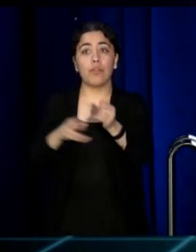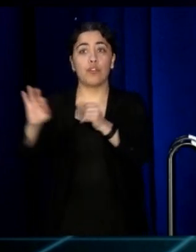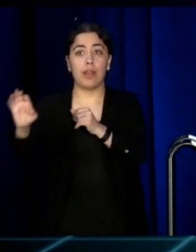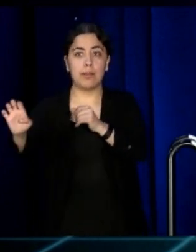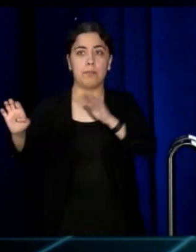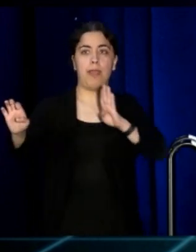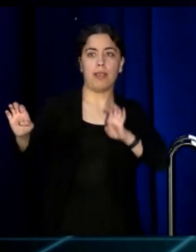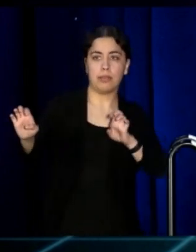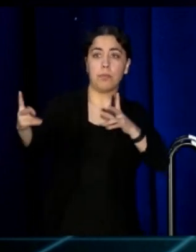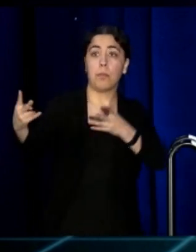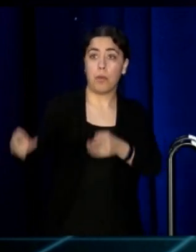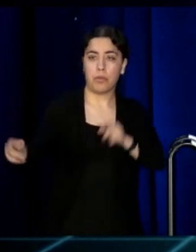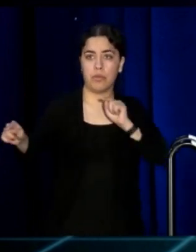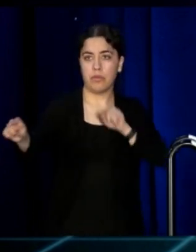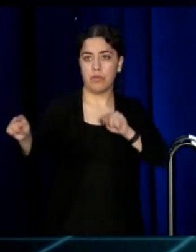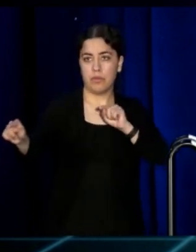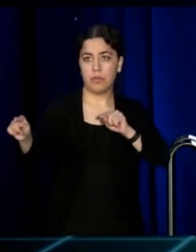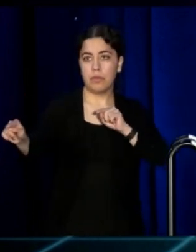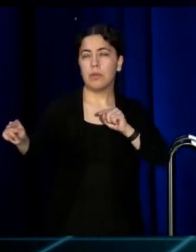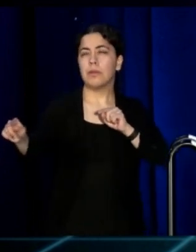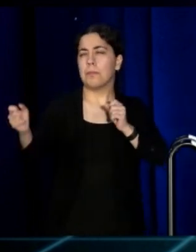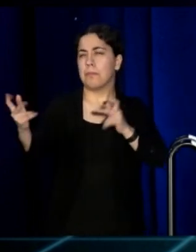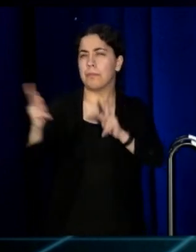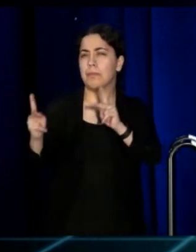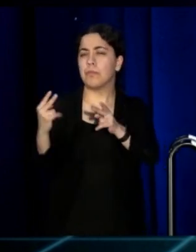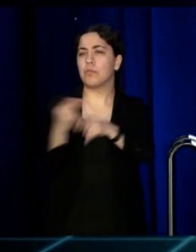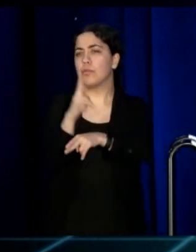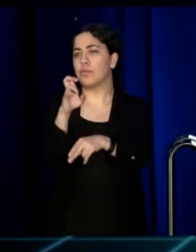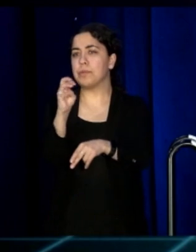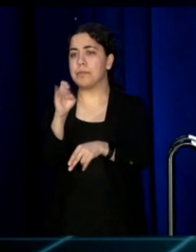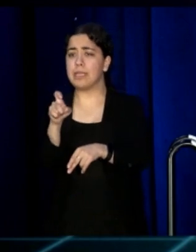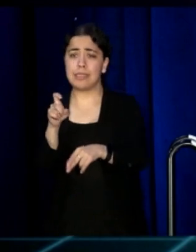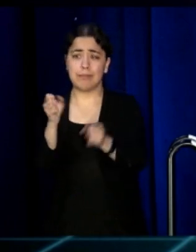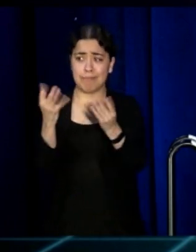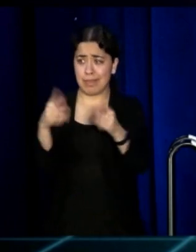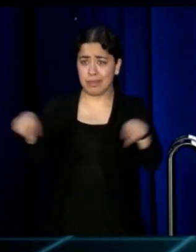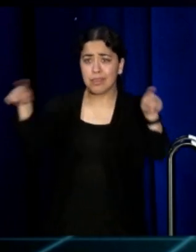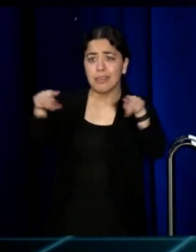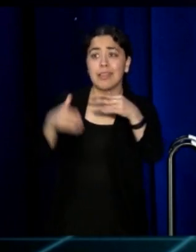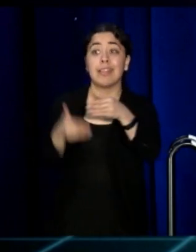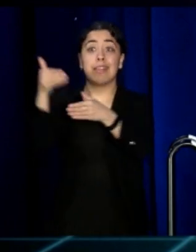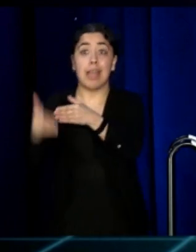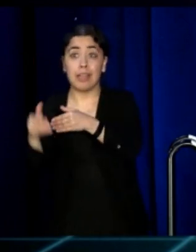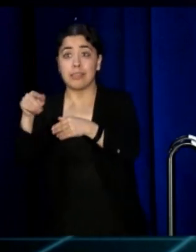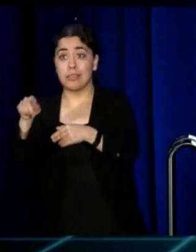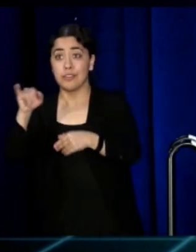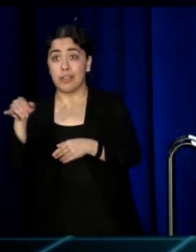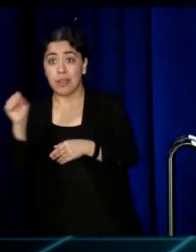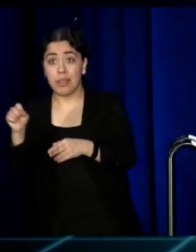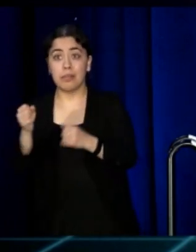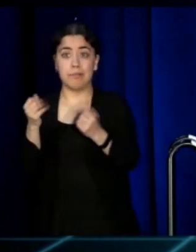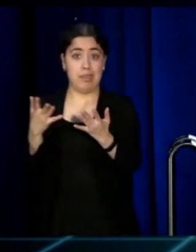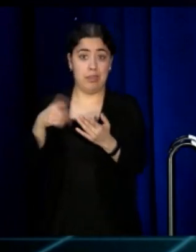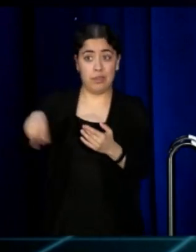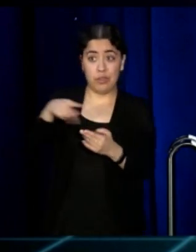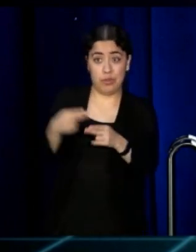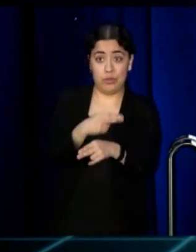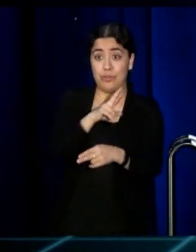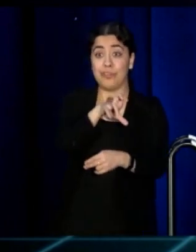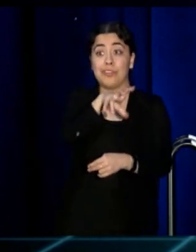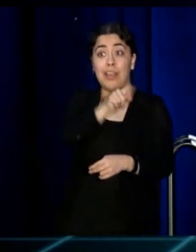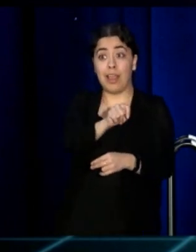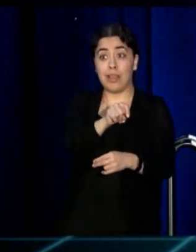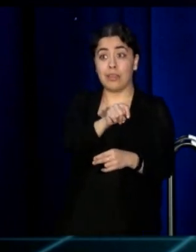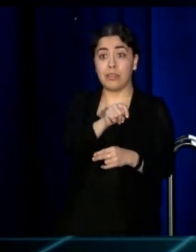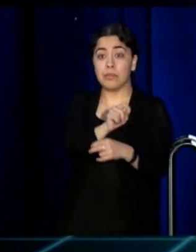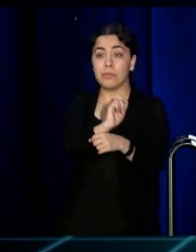back end. So again, we have a lot of folks who use Remix in here. We have folks who use Next. We have folks who are using React in a